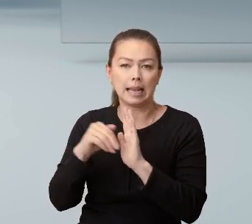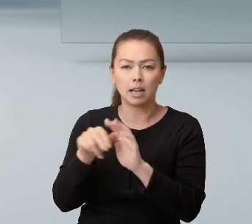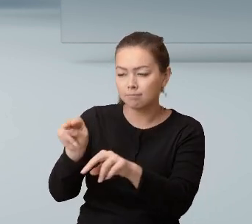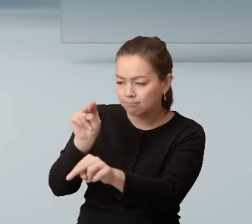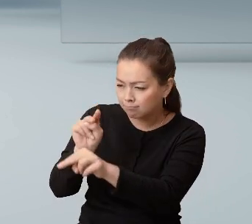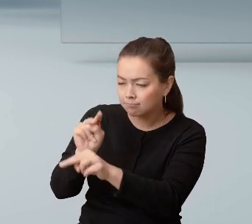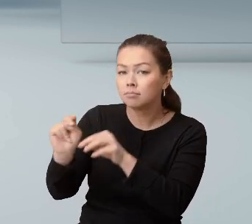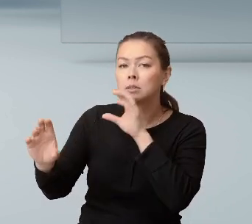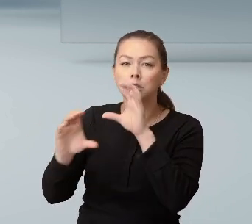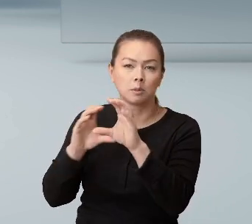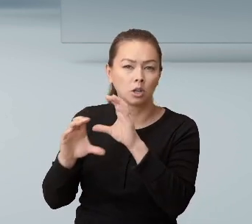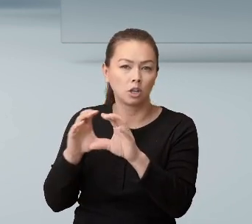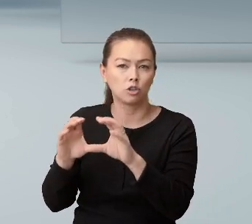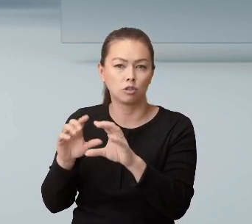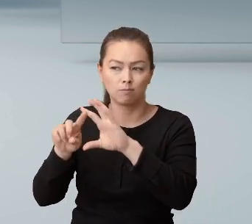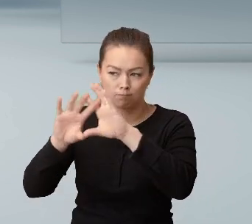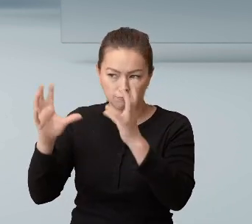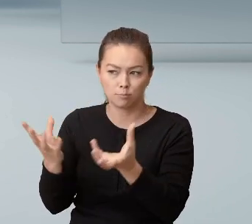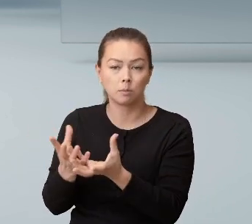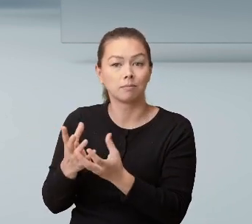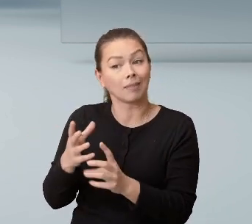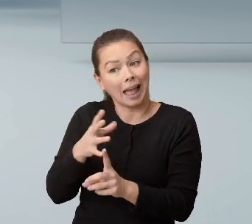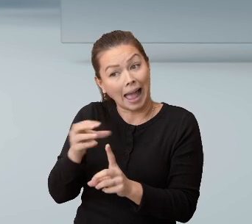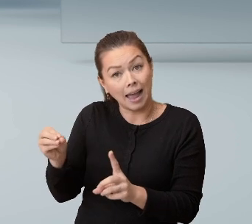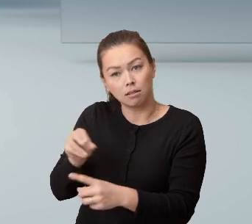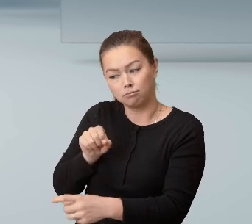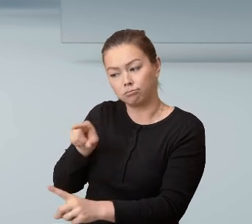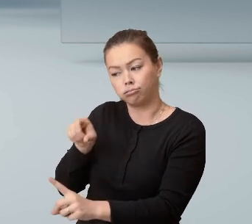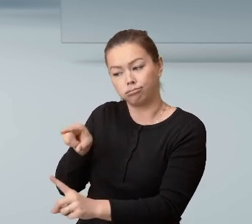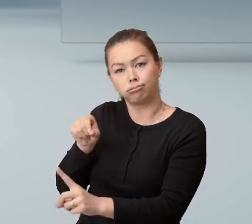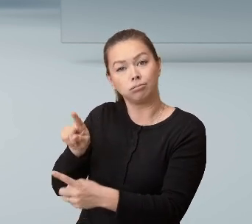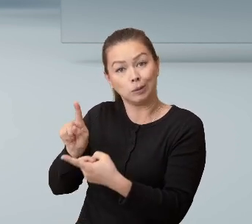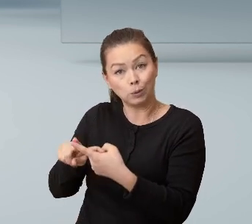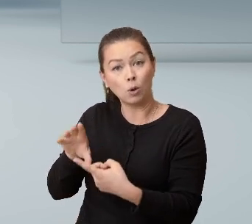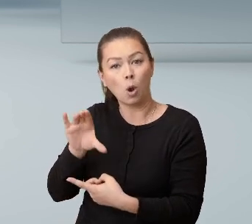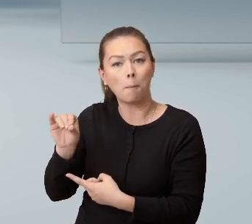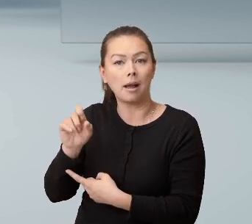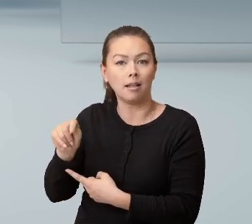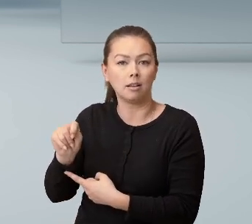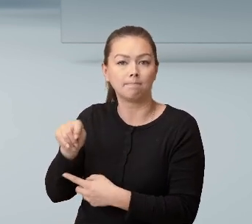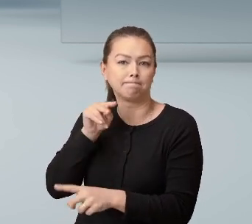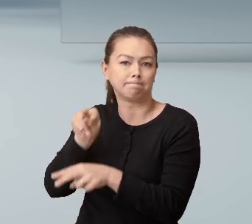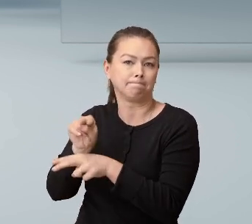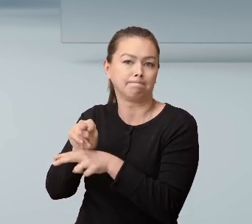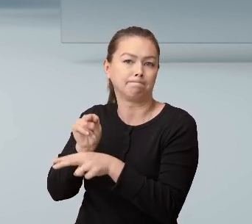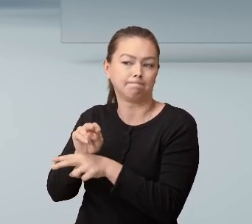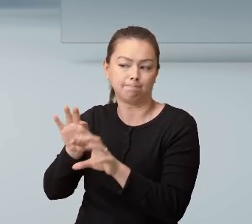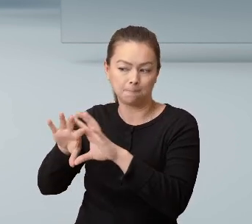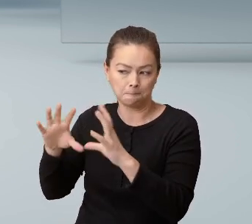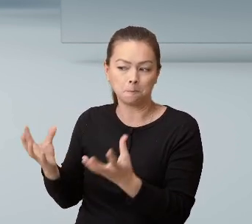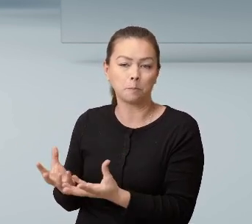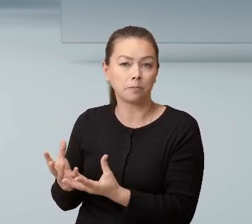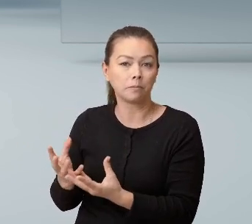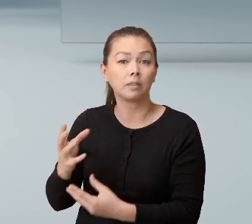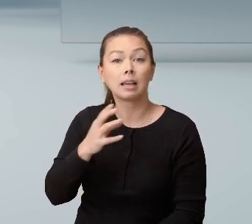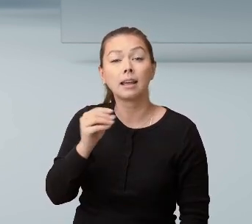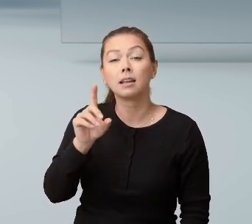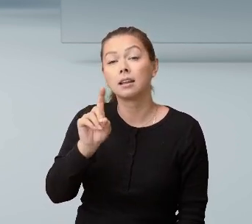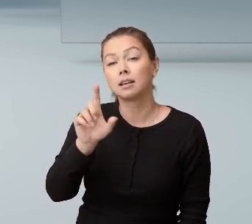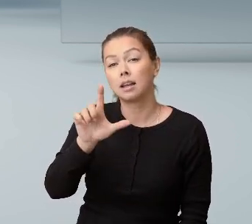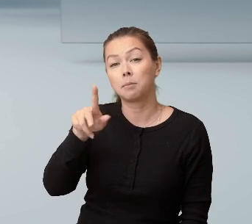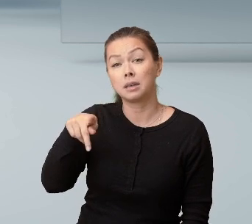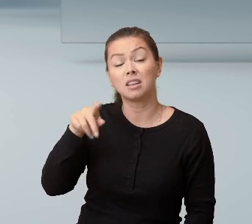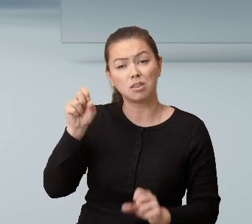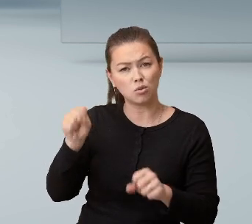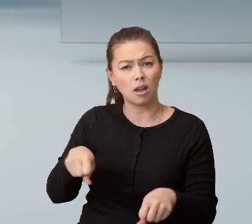again, it can monitor the communications, including those to Copilot. And you can configure DLP to do things